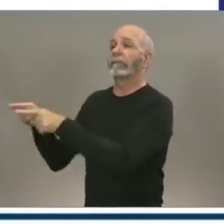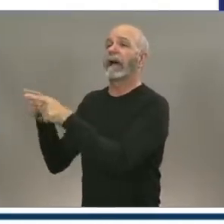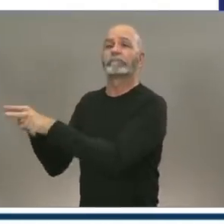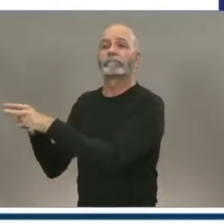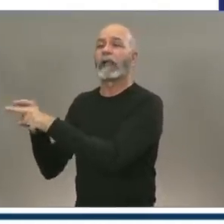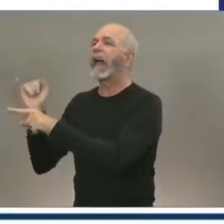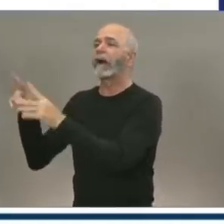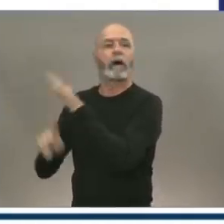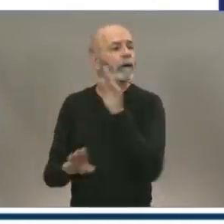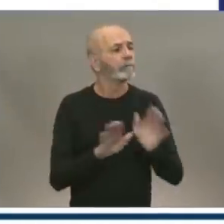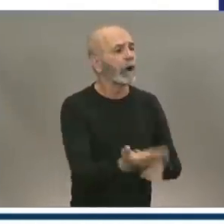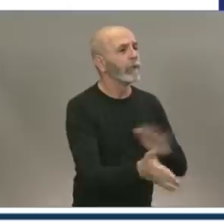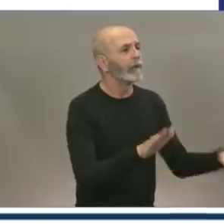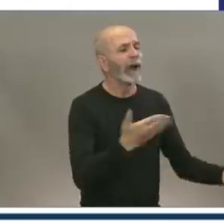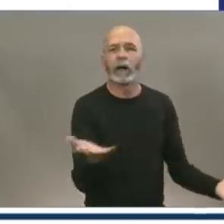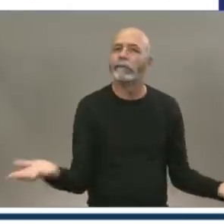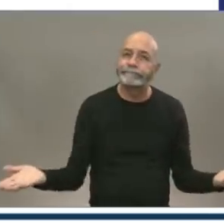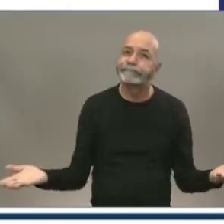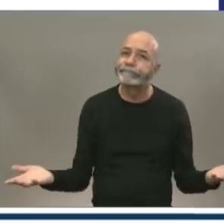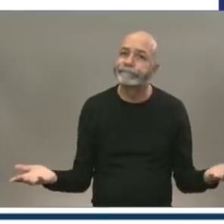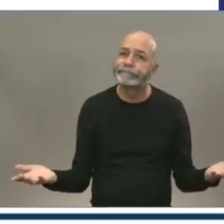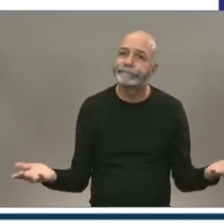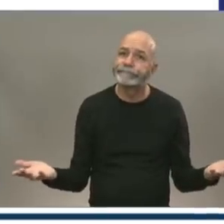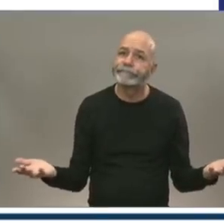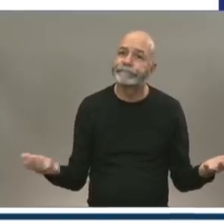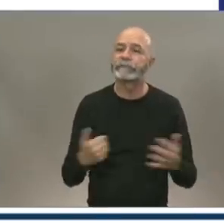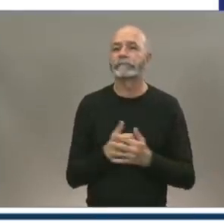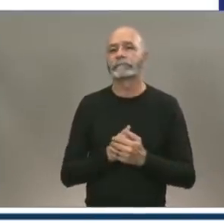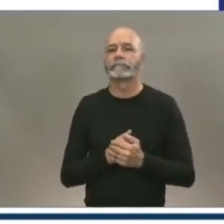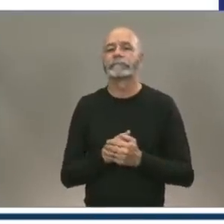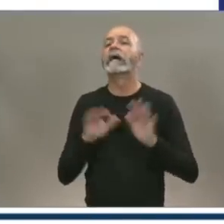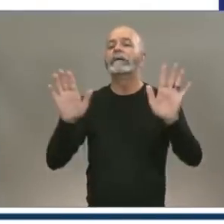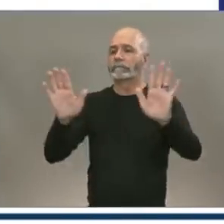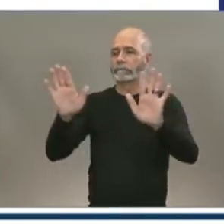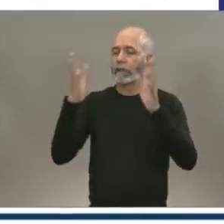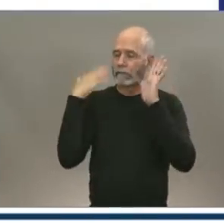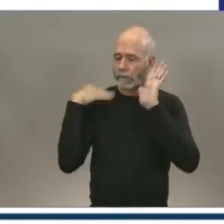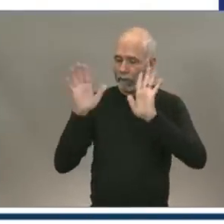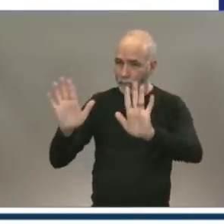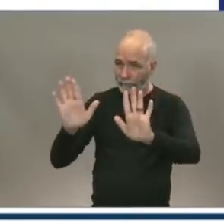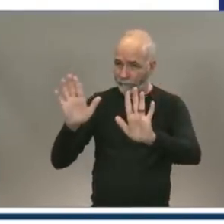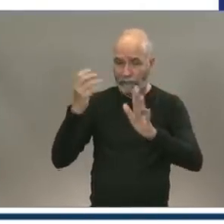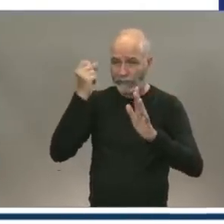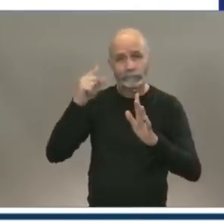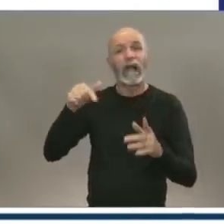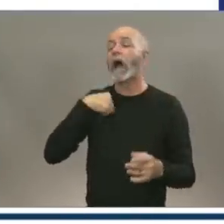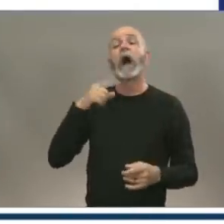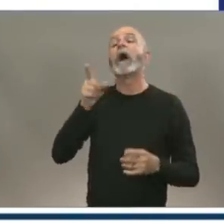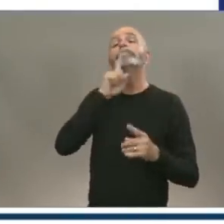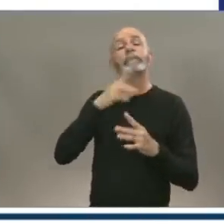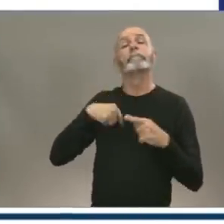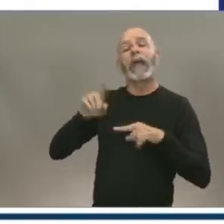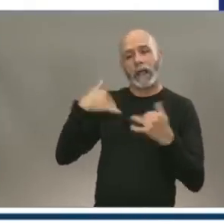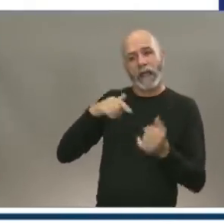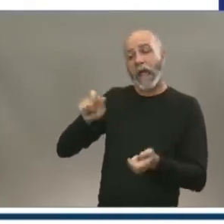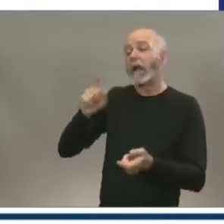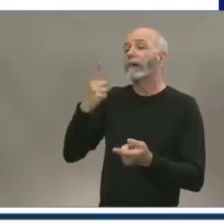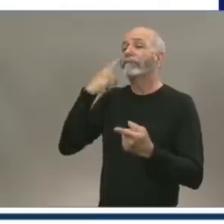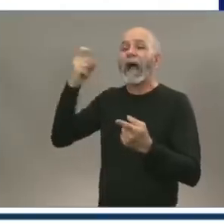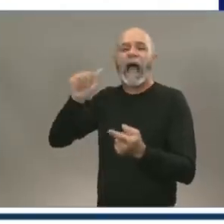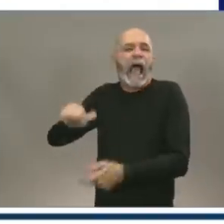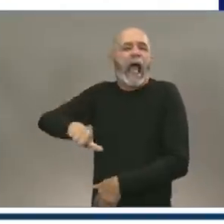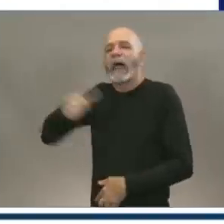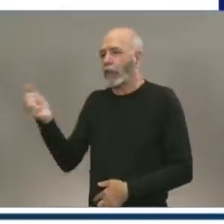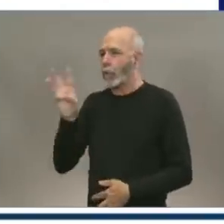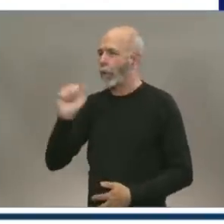this. Does that make anybody Look, think about, we got to do something a little bit different here? well, there's a lot of public notices